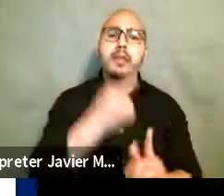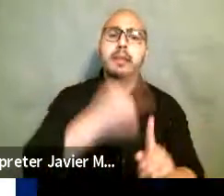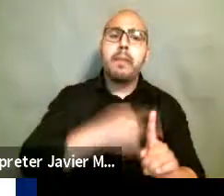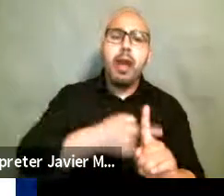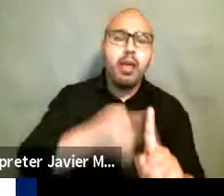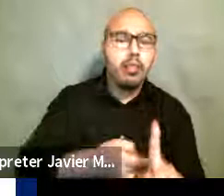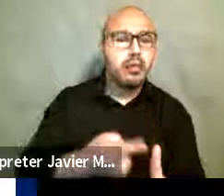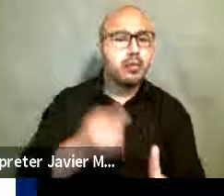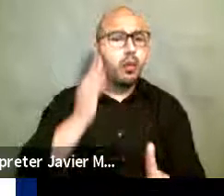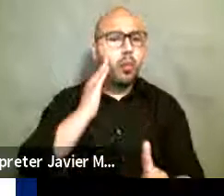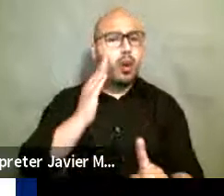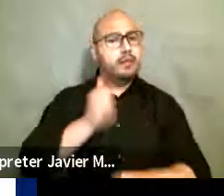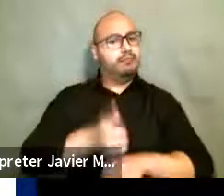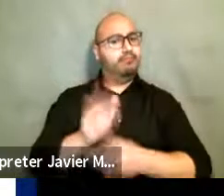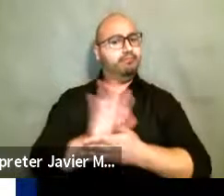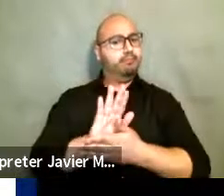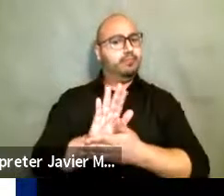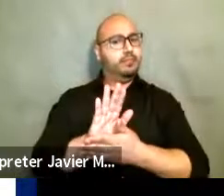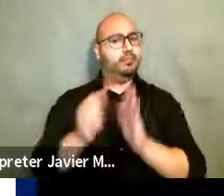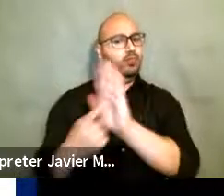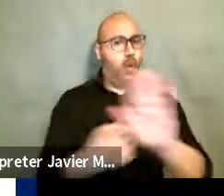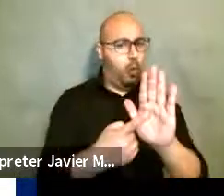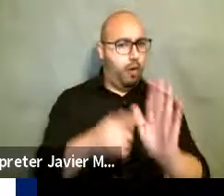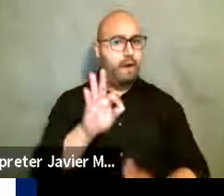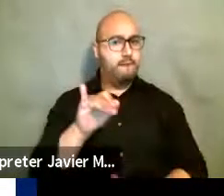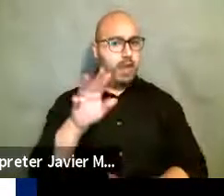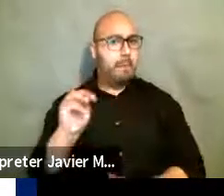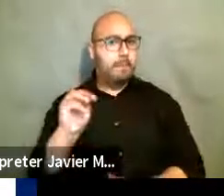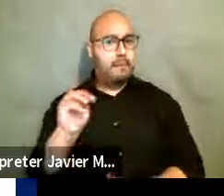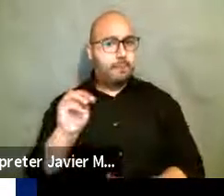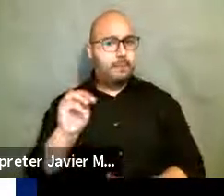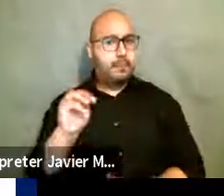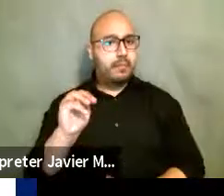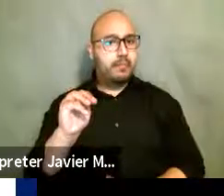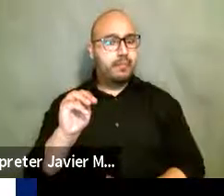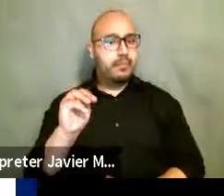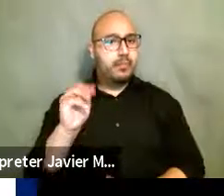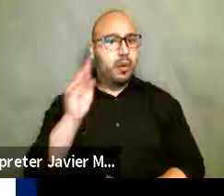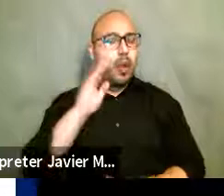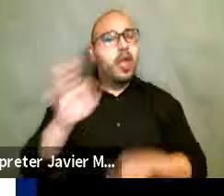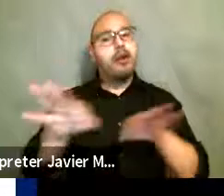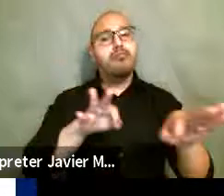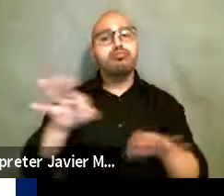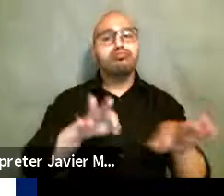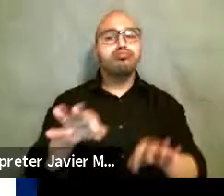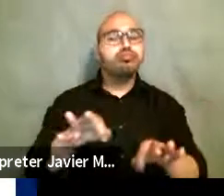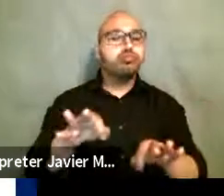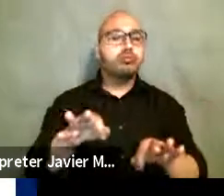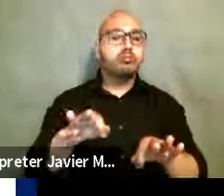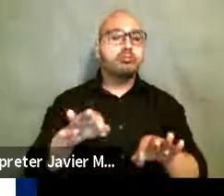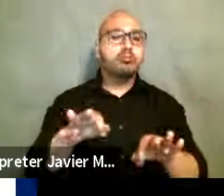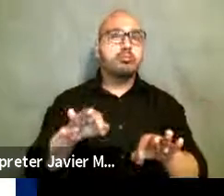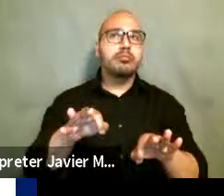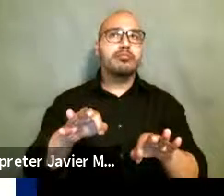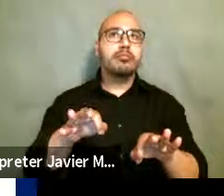we would have a film that would reflect one of these, maybe against